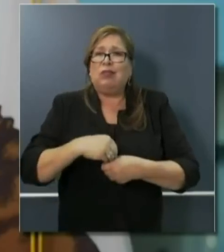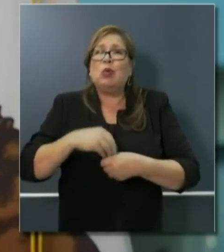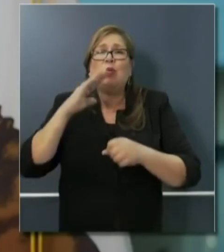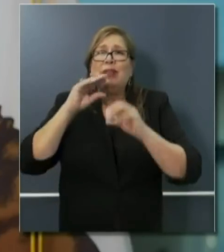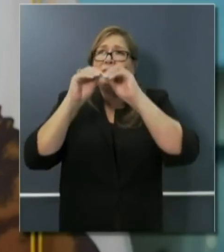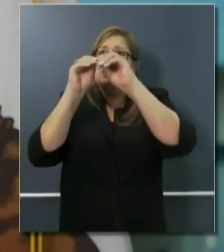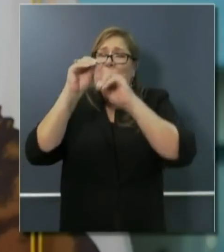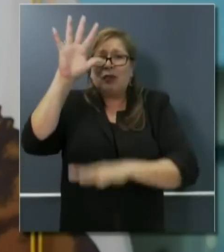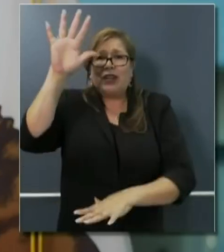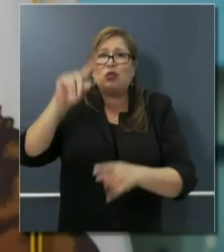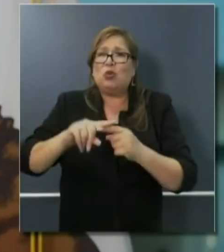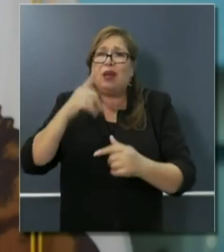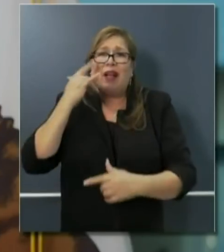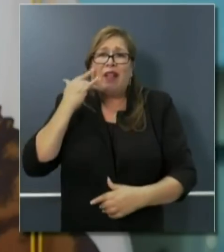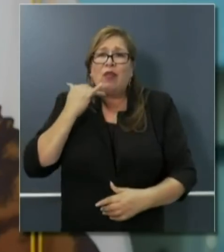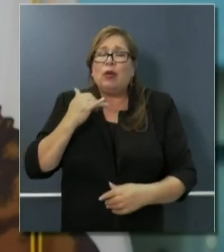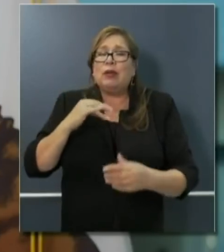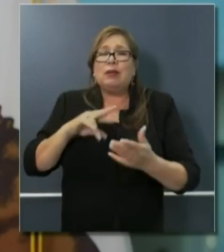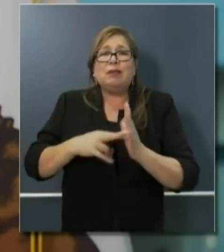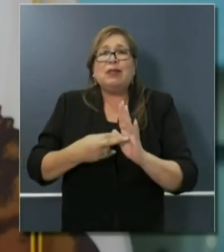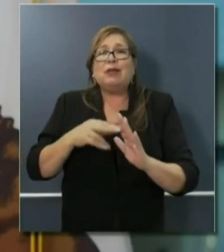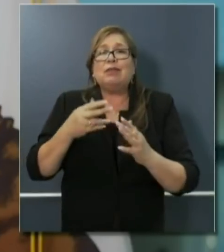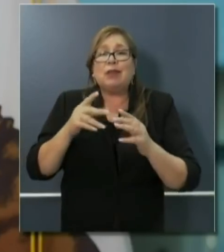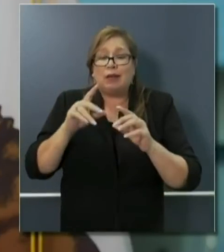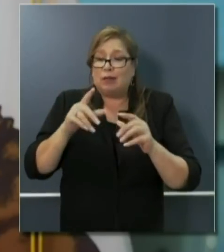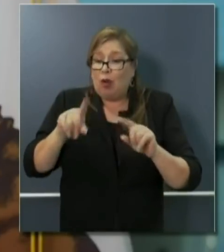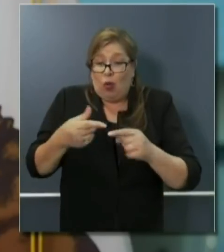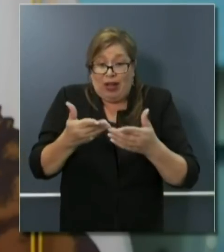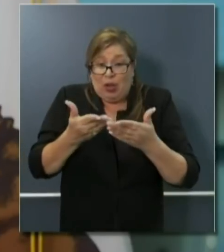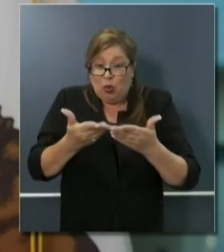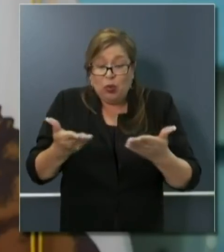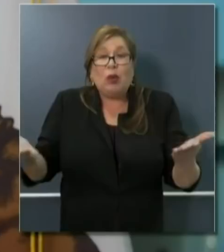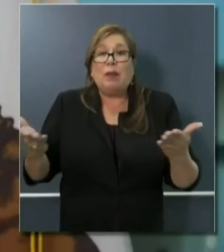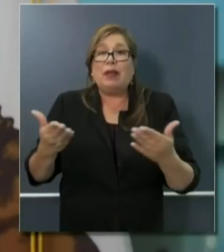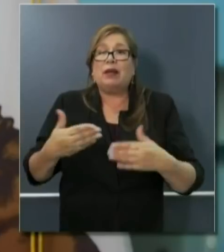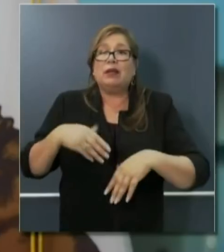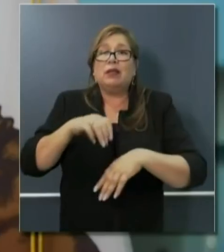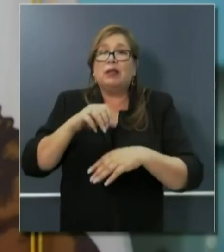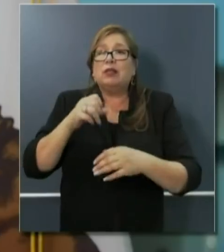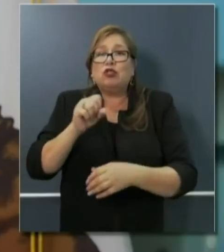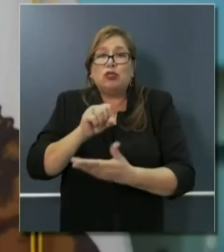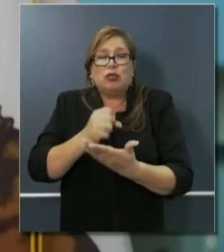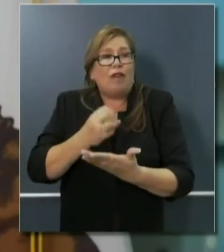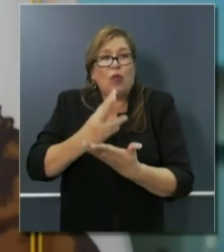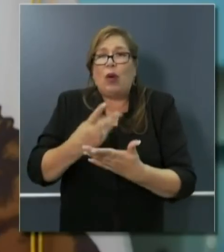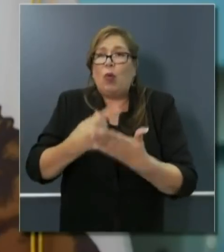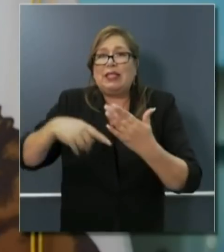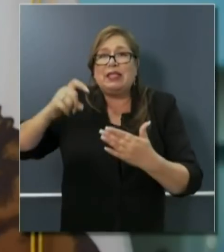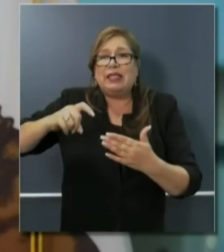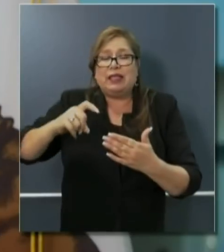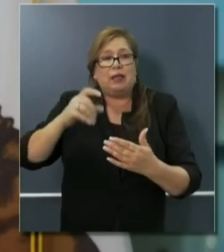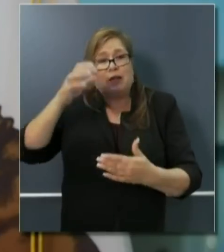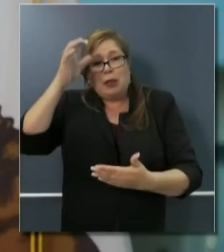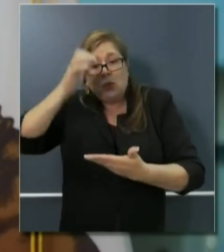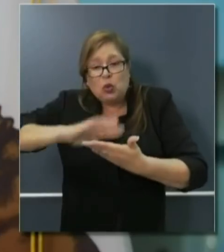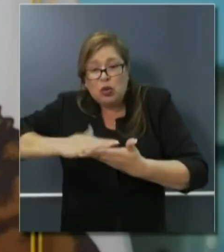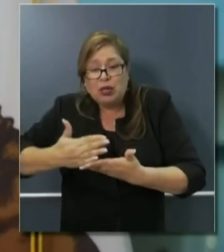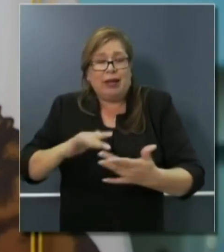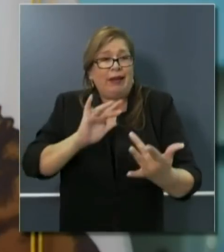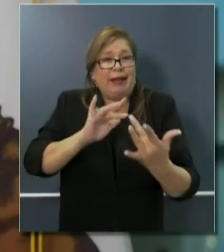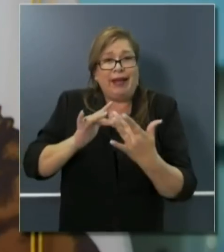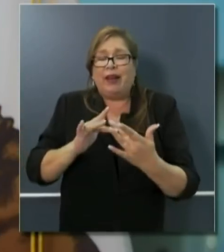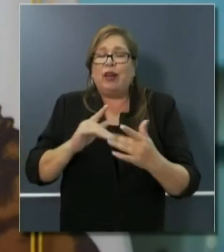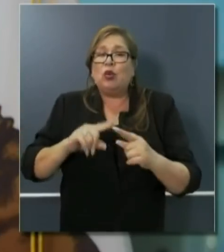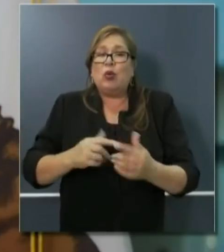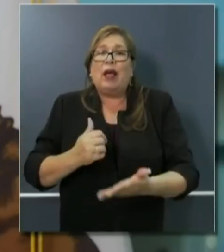the state of California in terms of just the hardware, not just the software, to help accelerate the work that Linda and